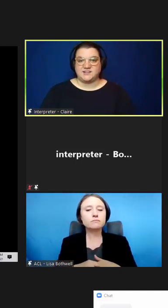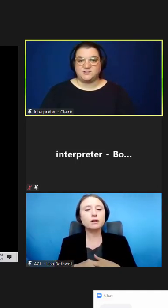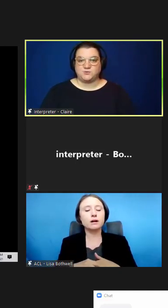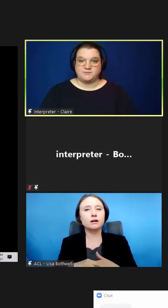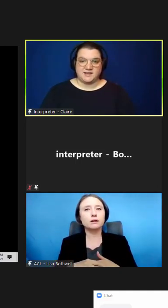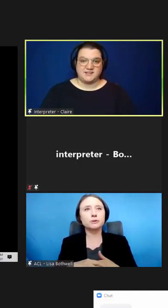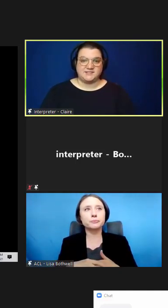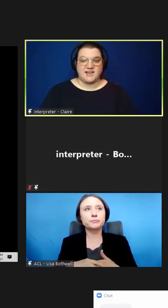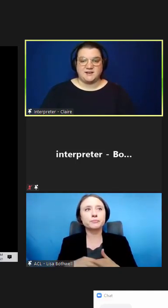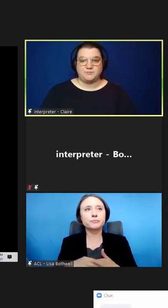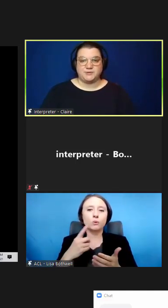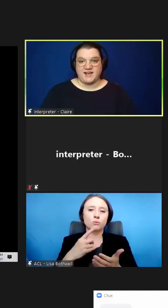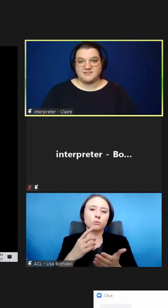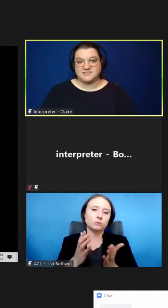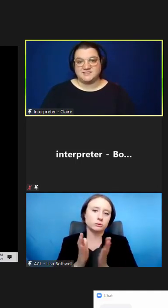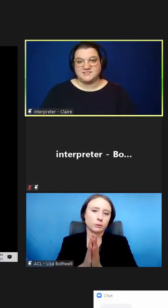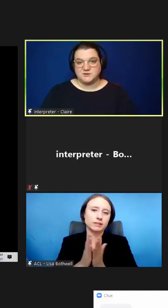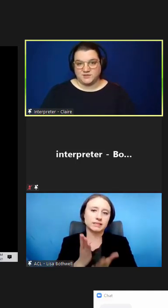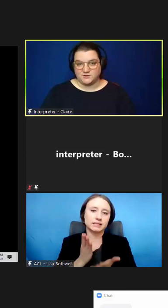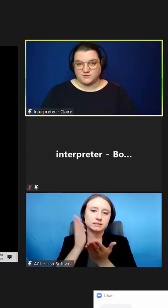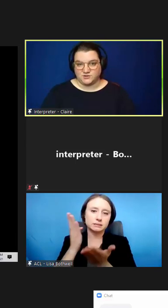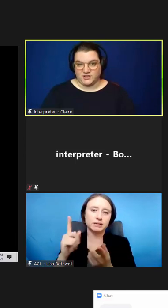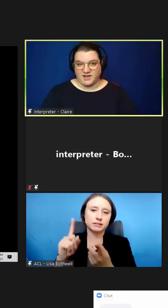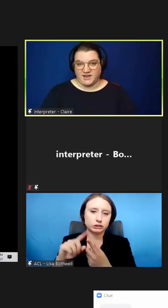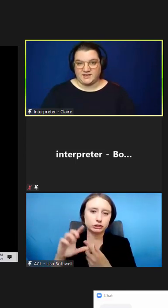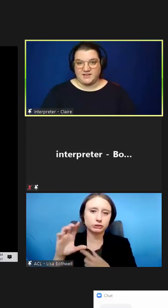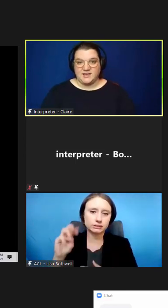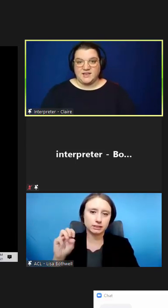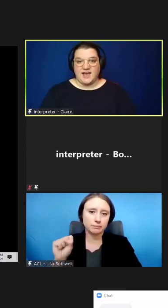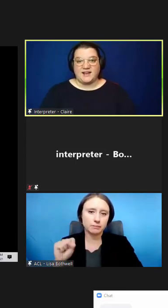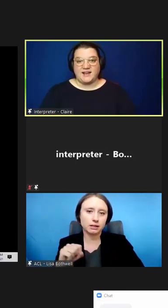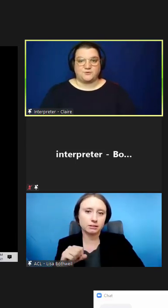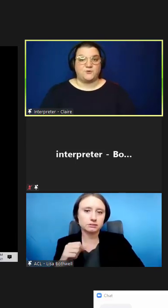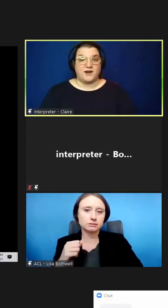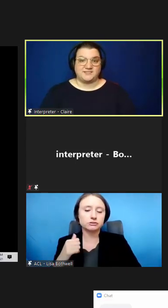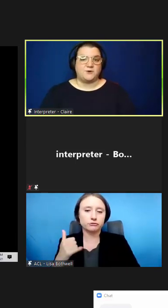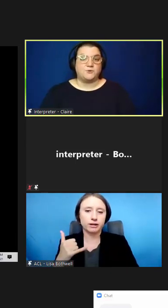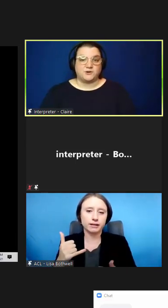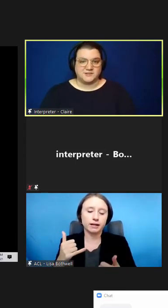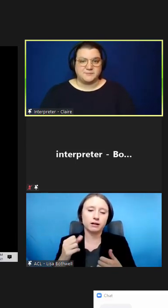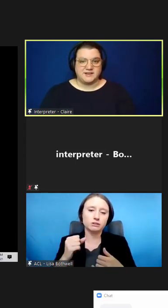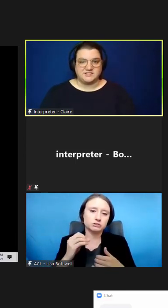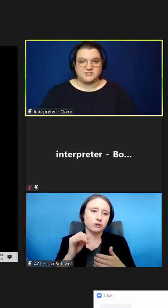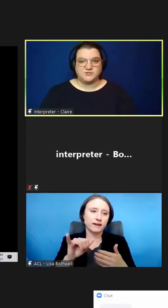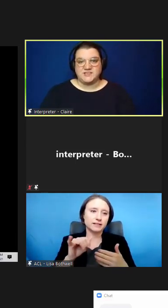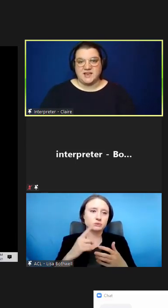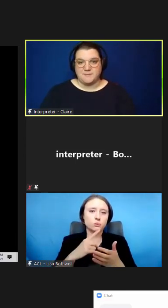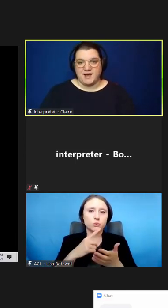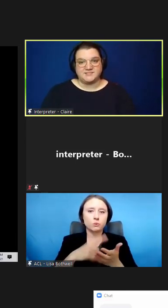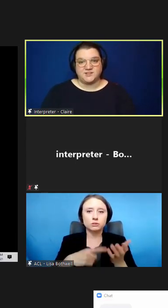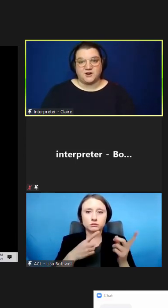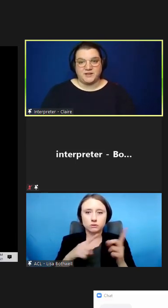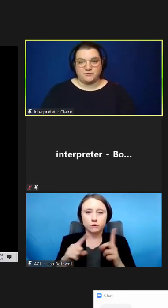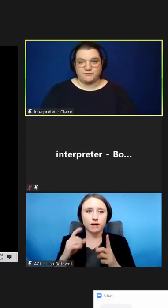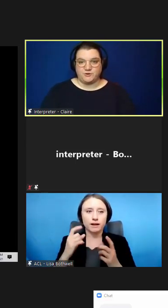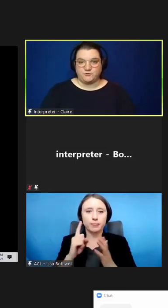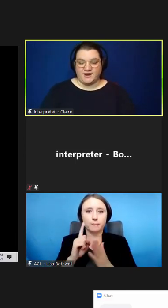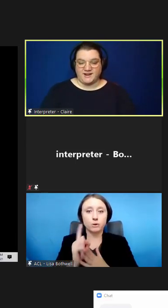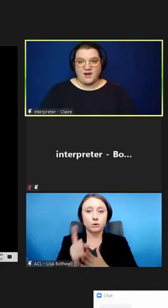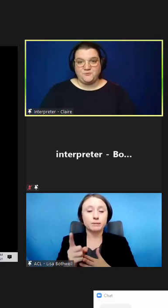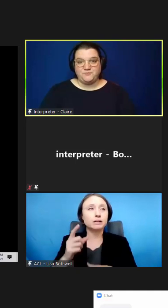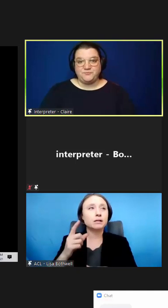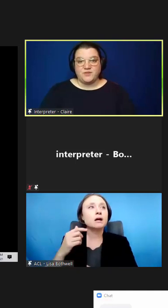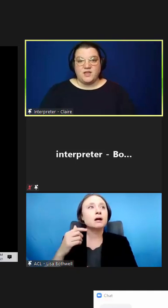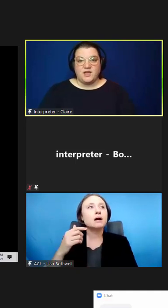the state's websites and plans to see what those look like. And the requests that were submitted to CMS are being reviewed